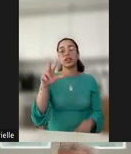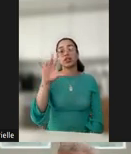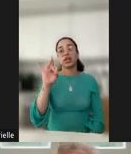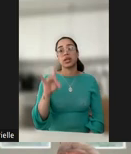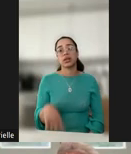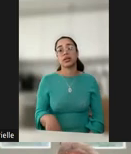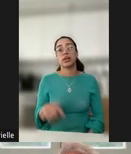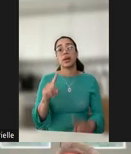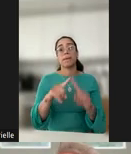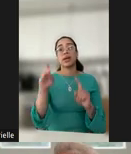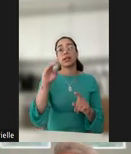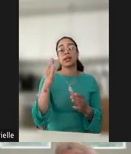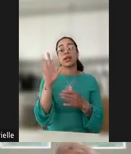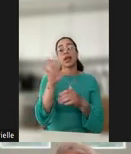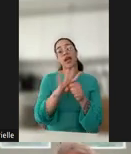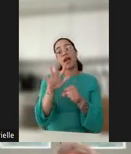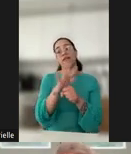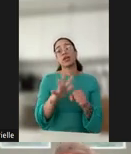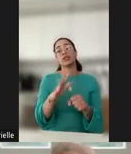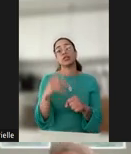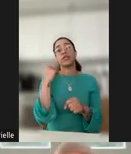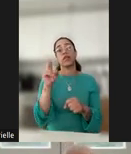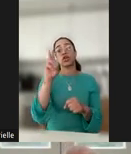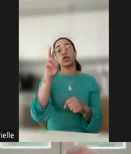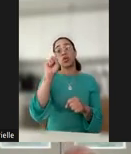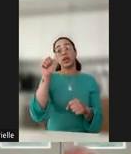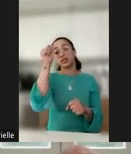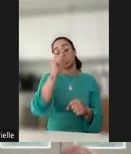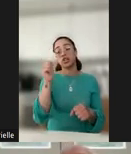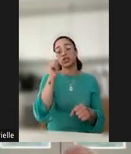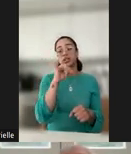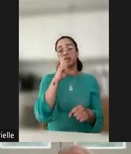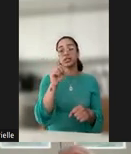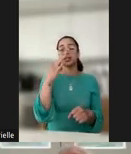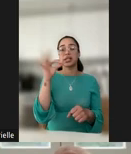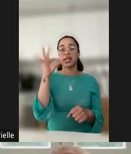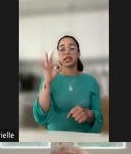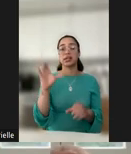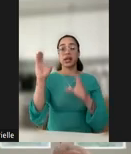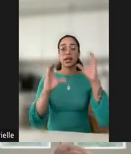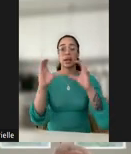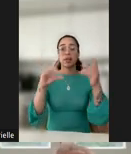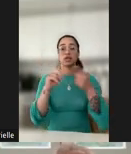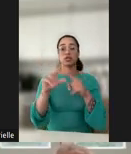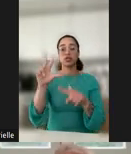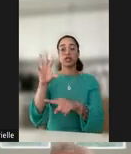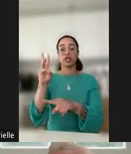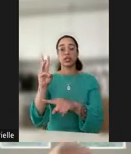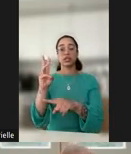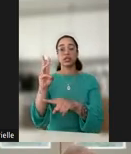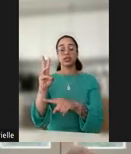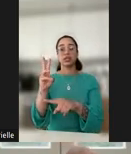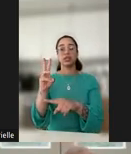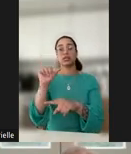US-born Asians actually was much younger. It was 19, compared with 36 among all US-born